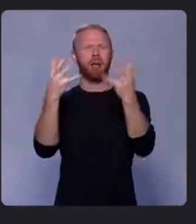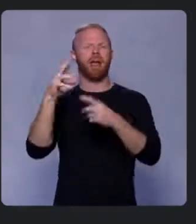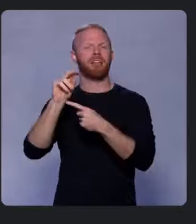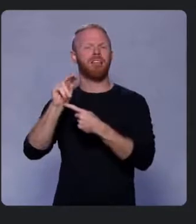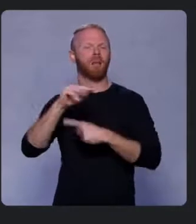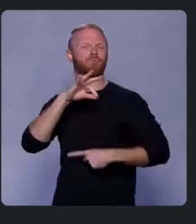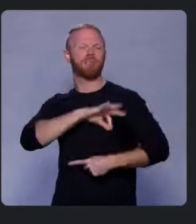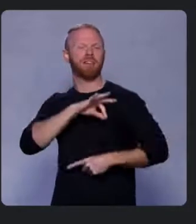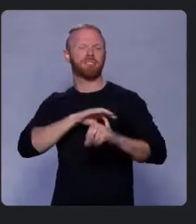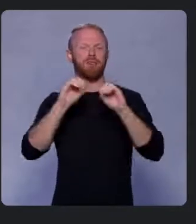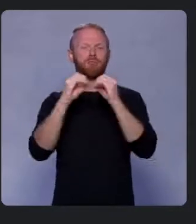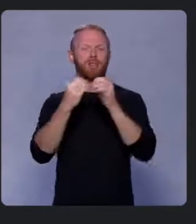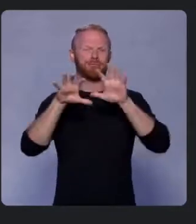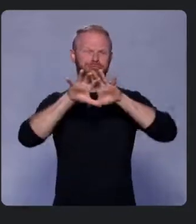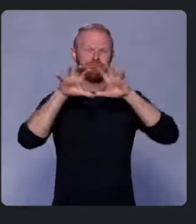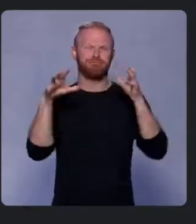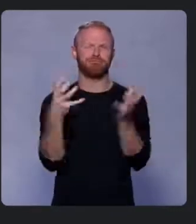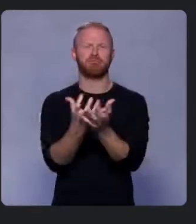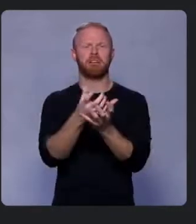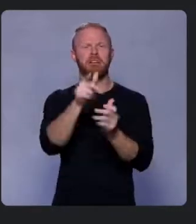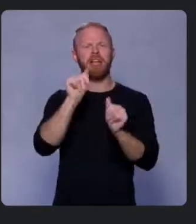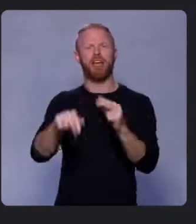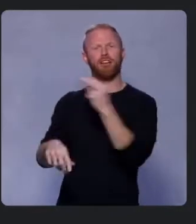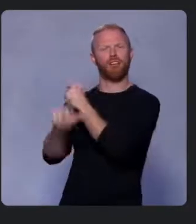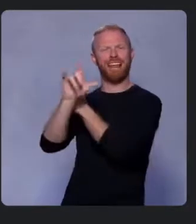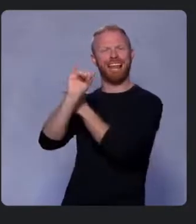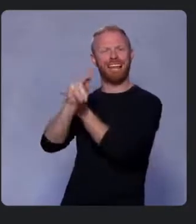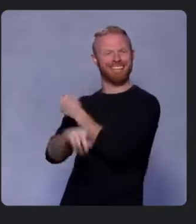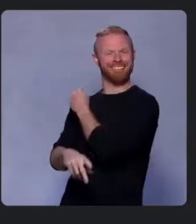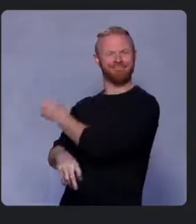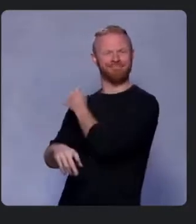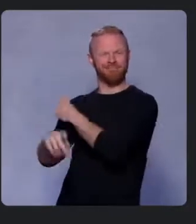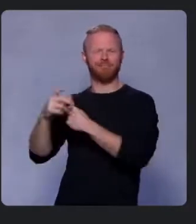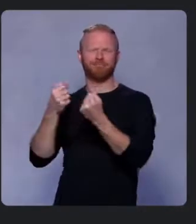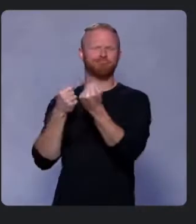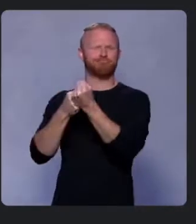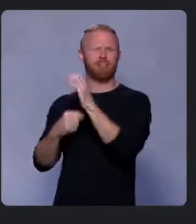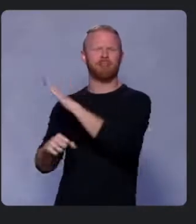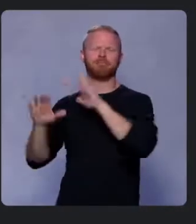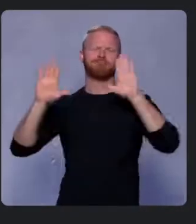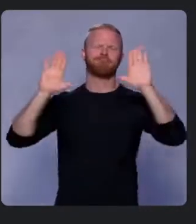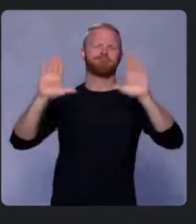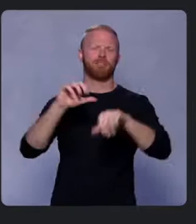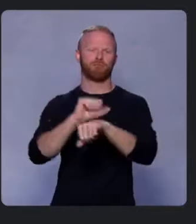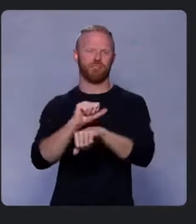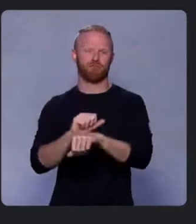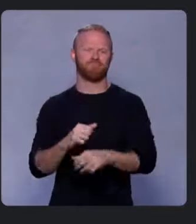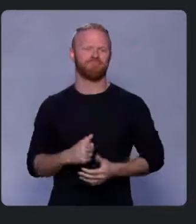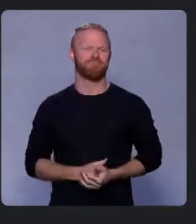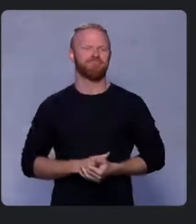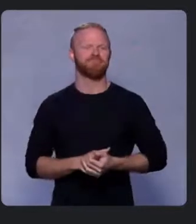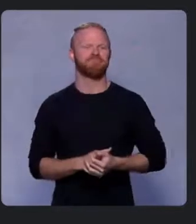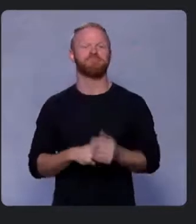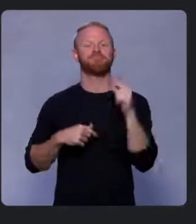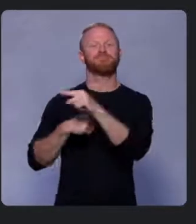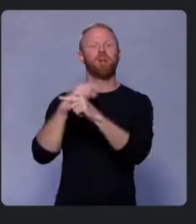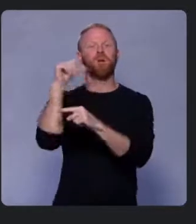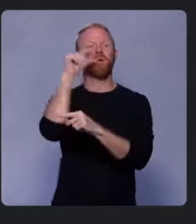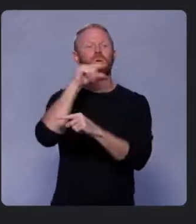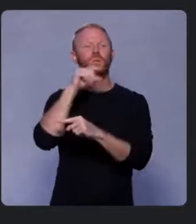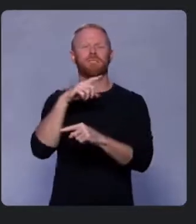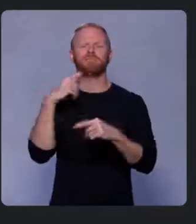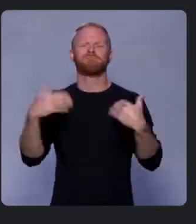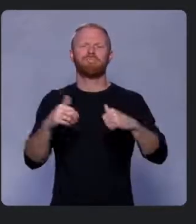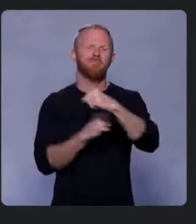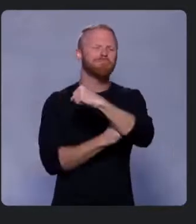around the globe, and you can go to the link behind me to support their excellent work. At Google, the most fundamental